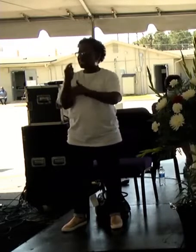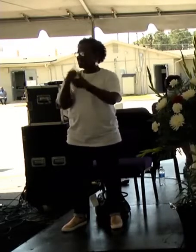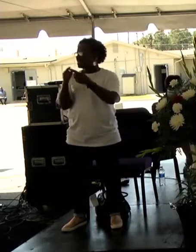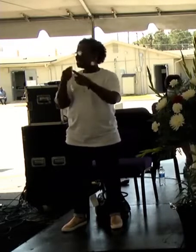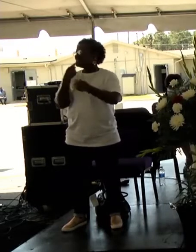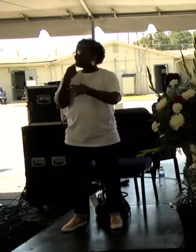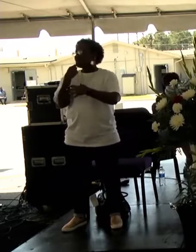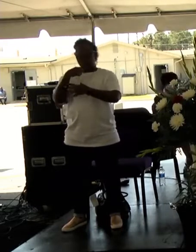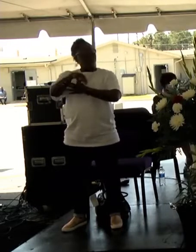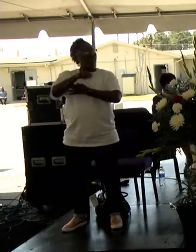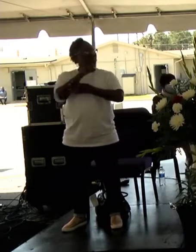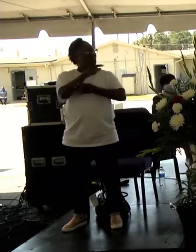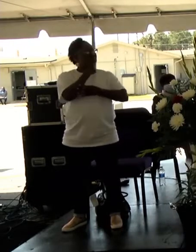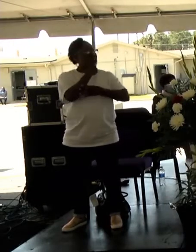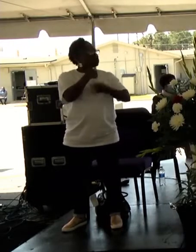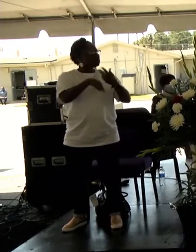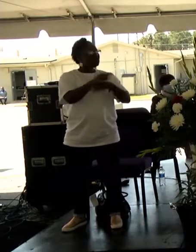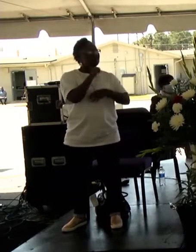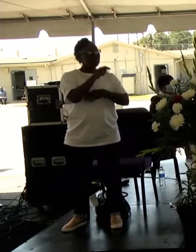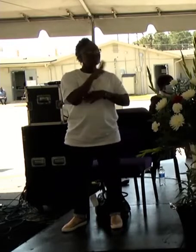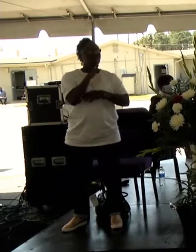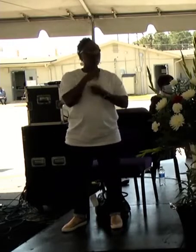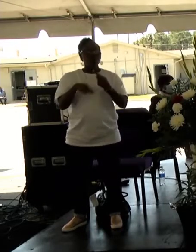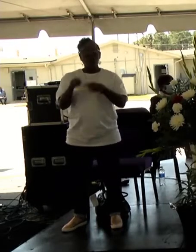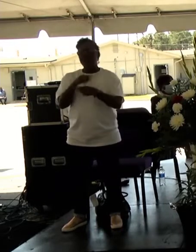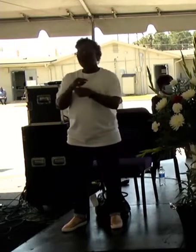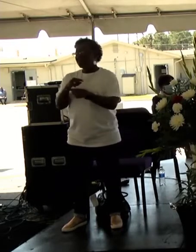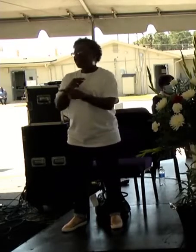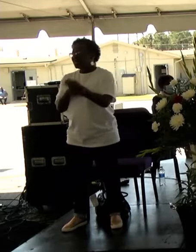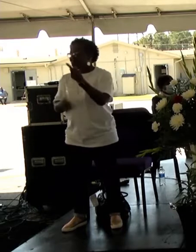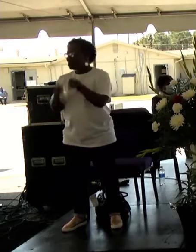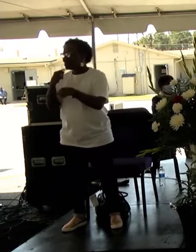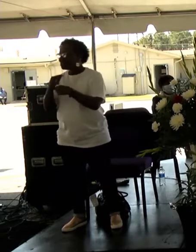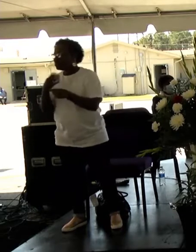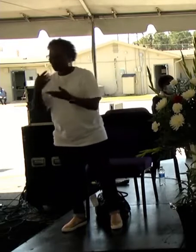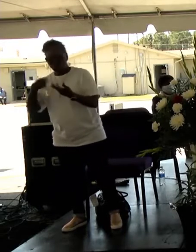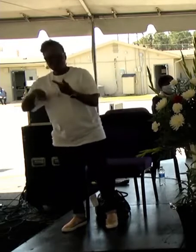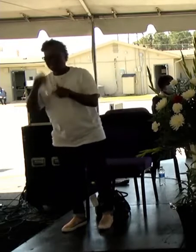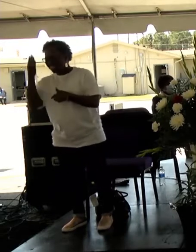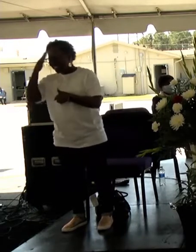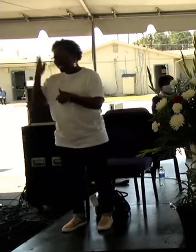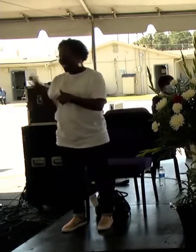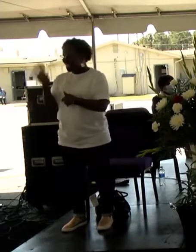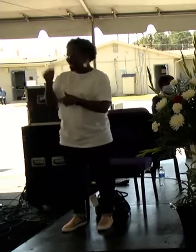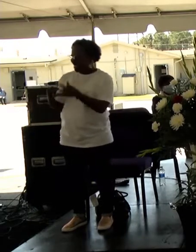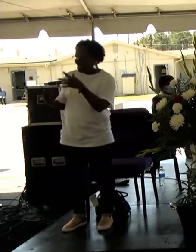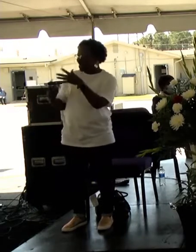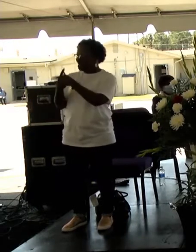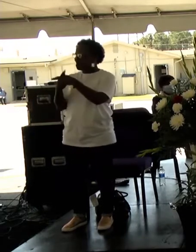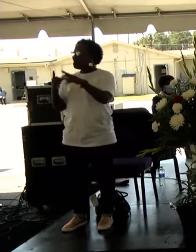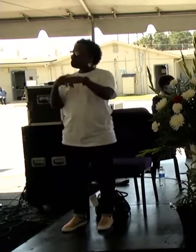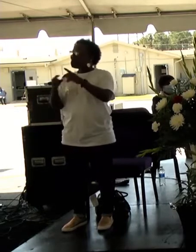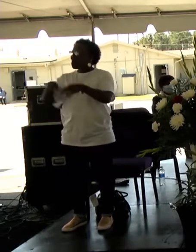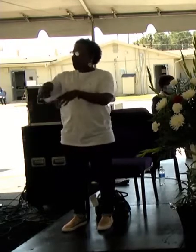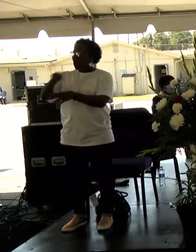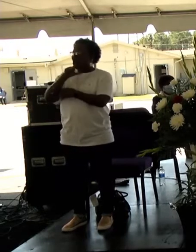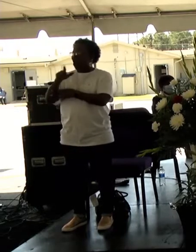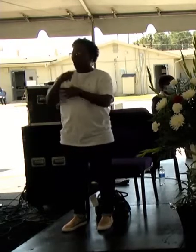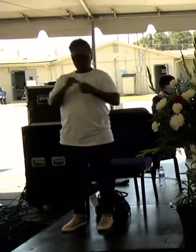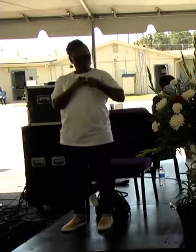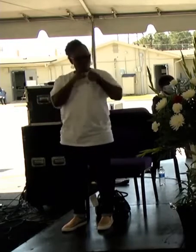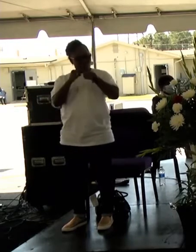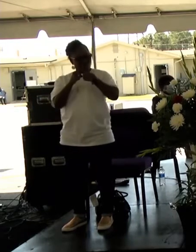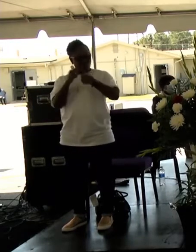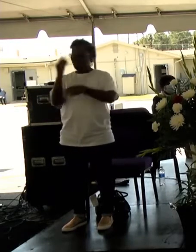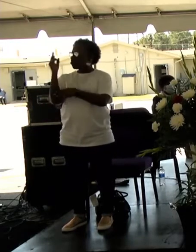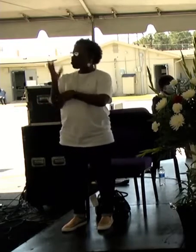we're talking about the Apostle Paul. We ain't talking about somebody just came off the turnip truck. We ain't talking about somebody just showed up. Paul, powerful